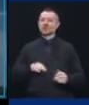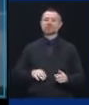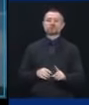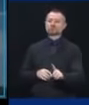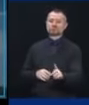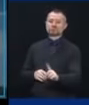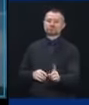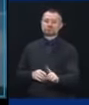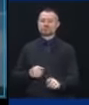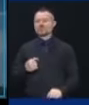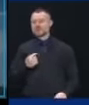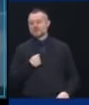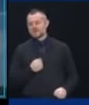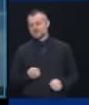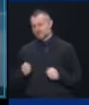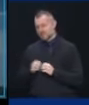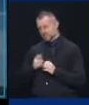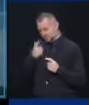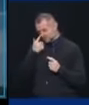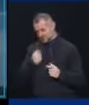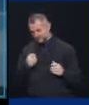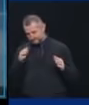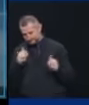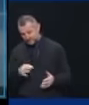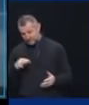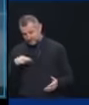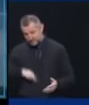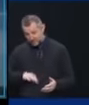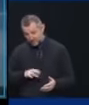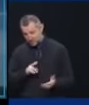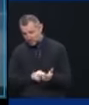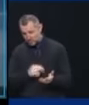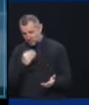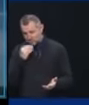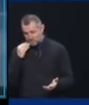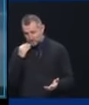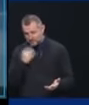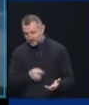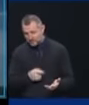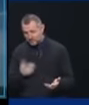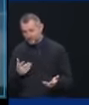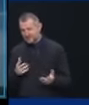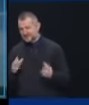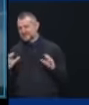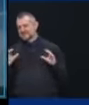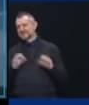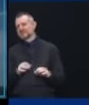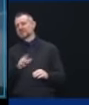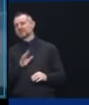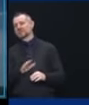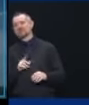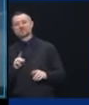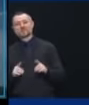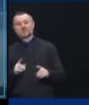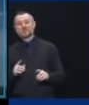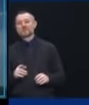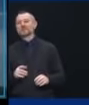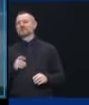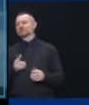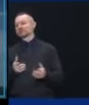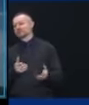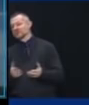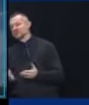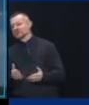making sure a for-profit nursing home invests in the facility and the people and the services and the